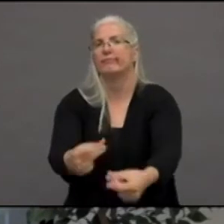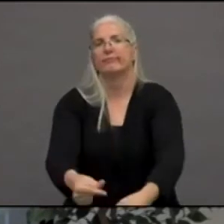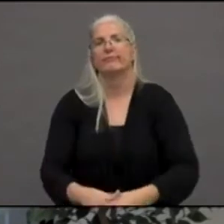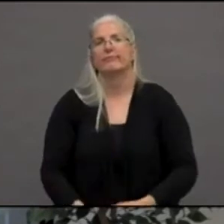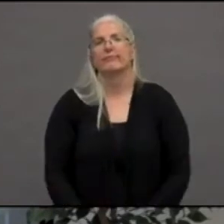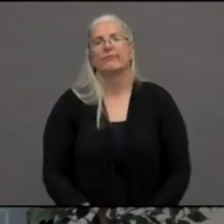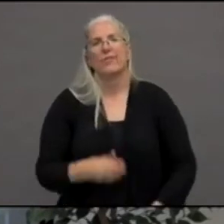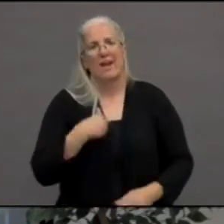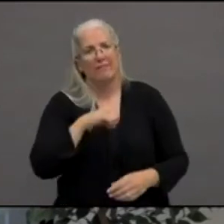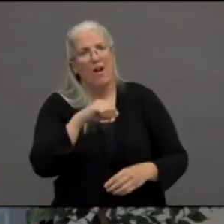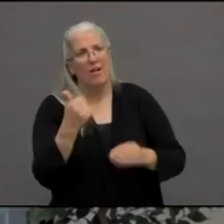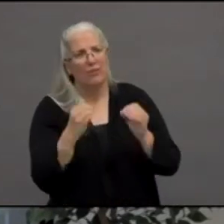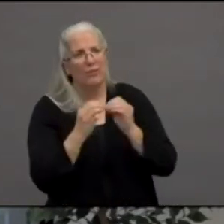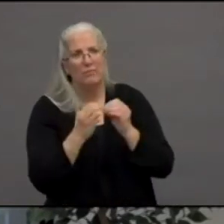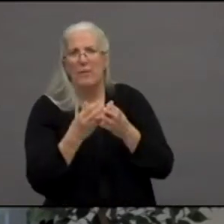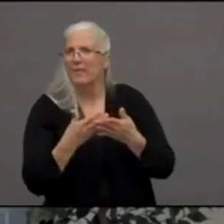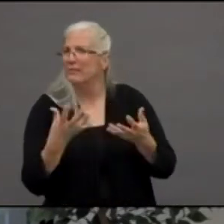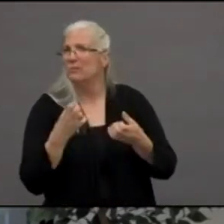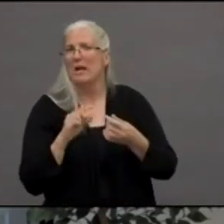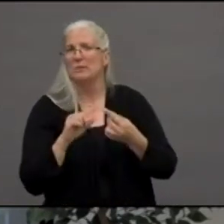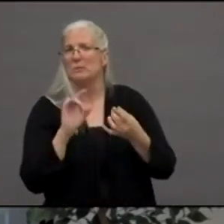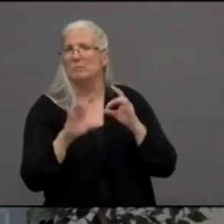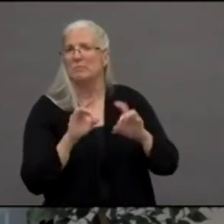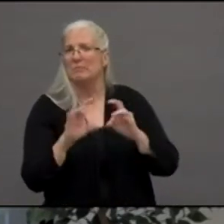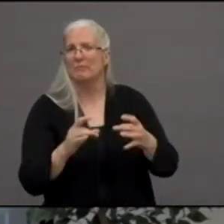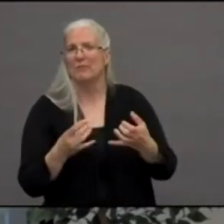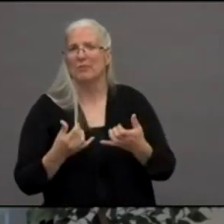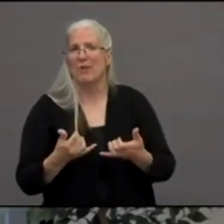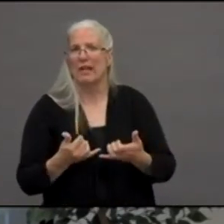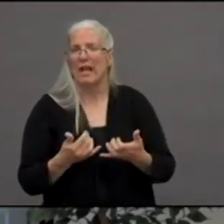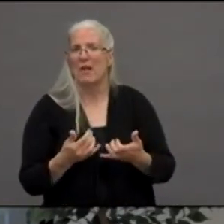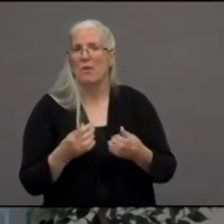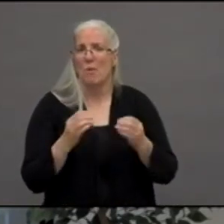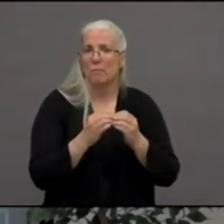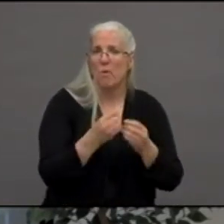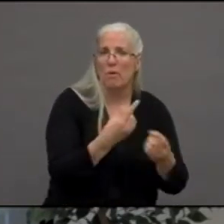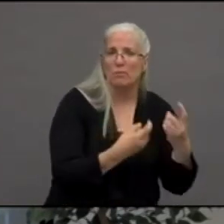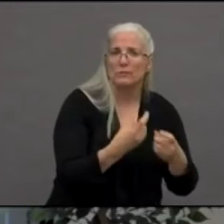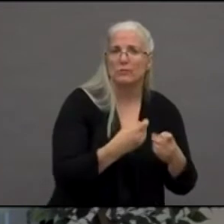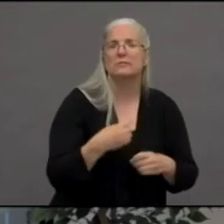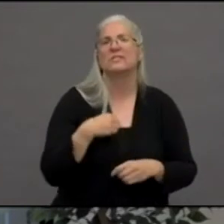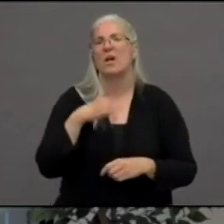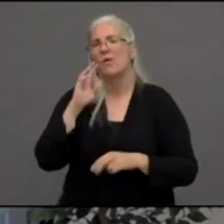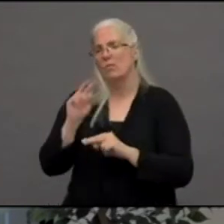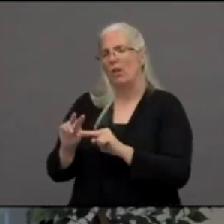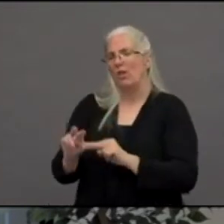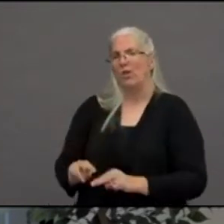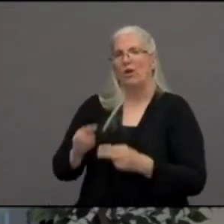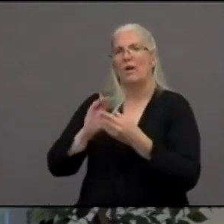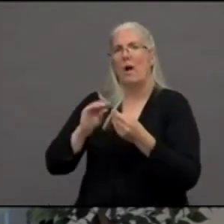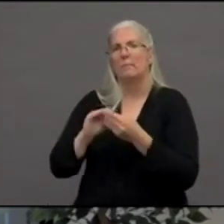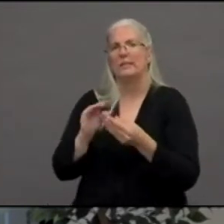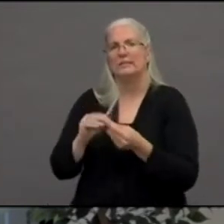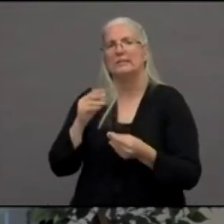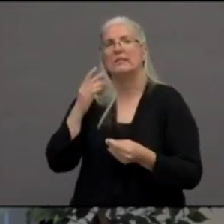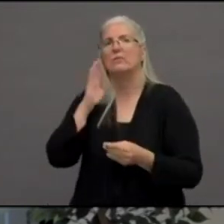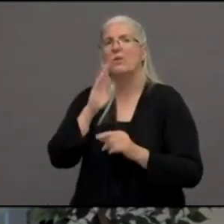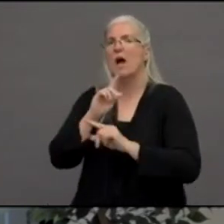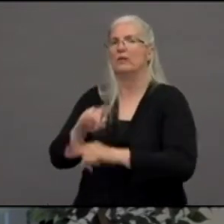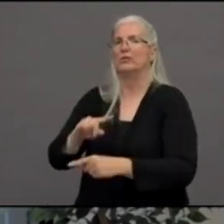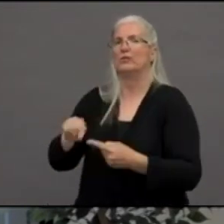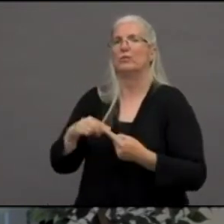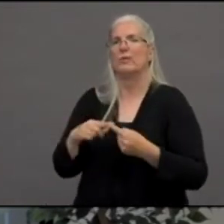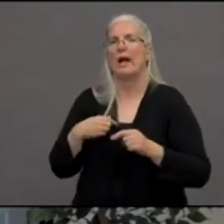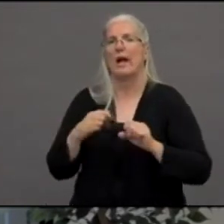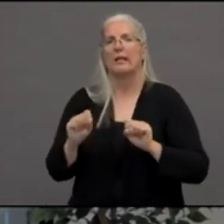have any more pressing questions. Of course, I'll be in the comments to answer what I can. Absolutely. And I think you bring up a good point about information. And the best